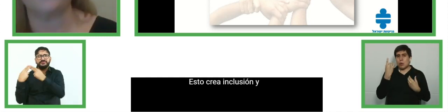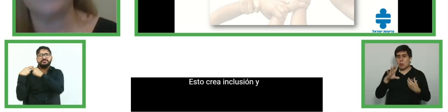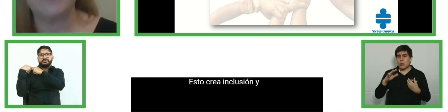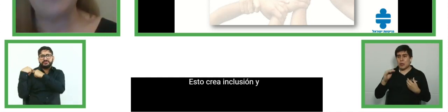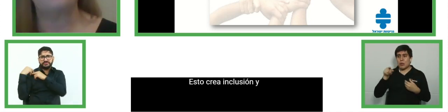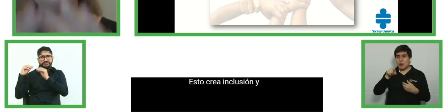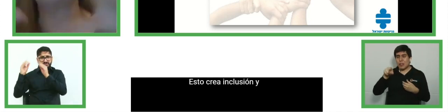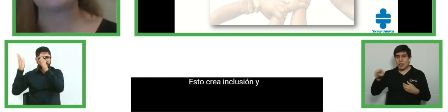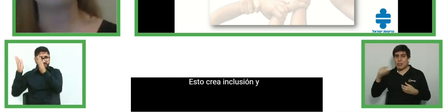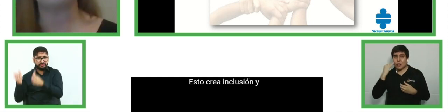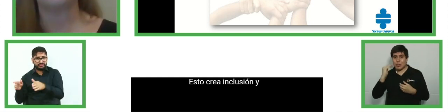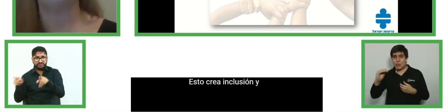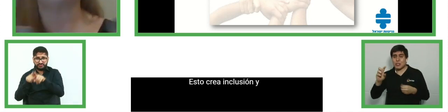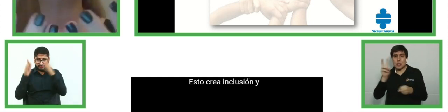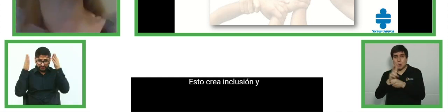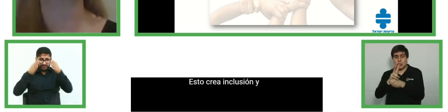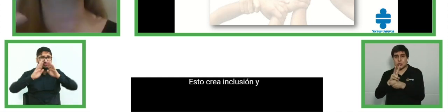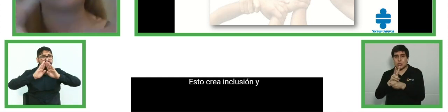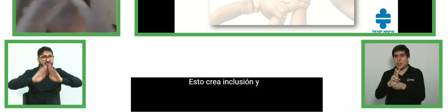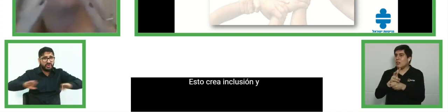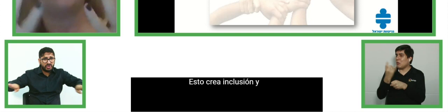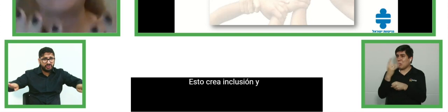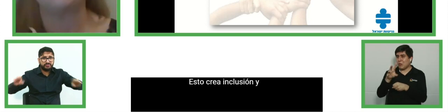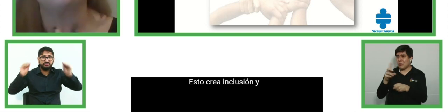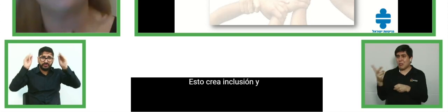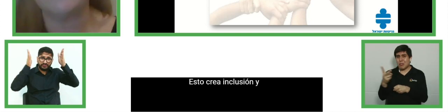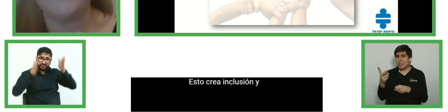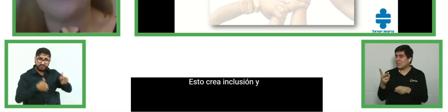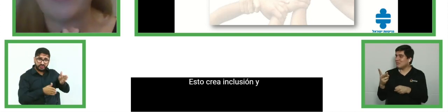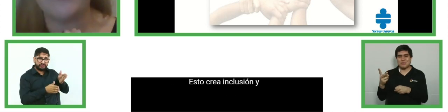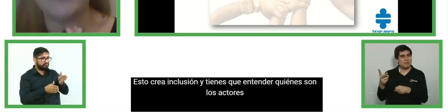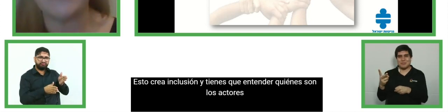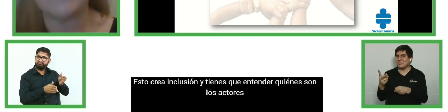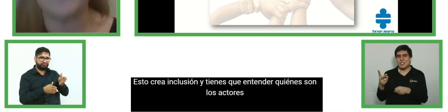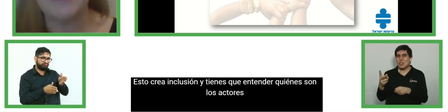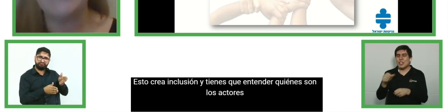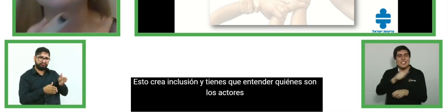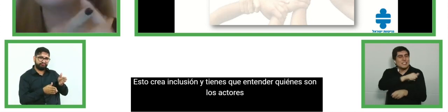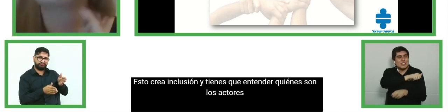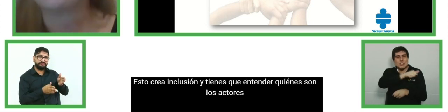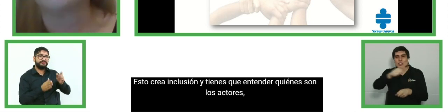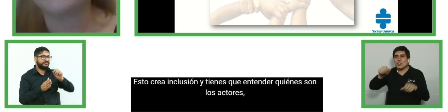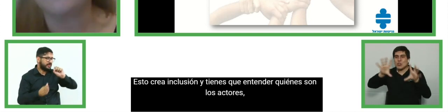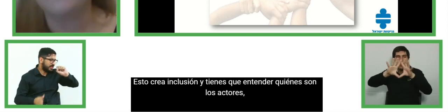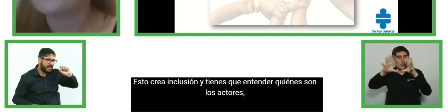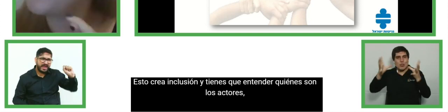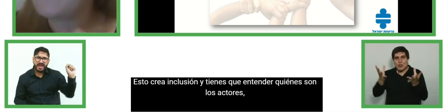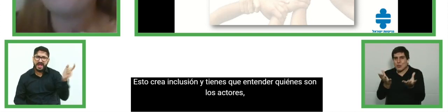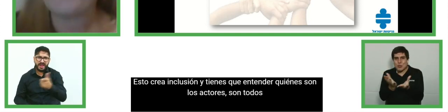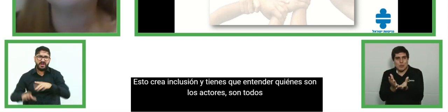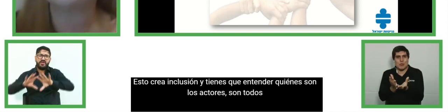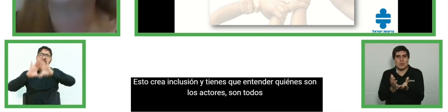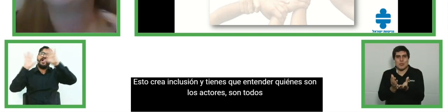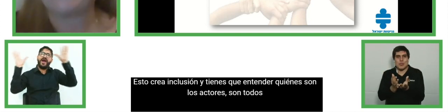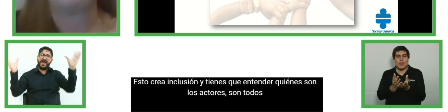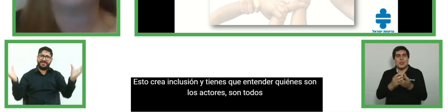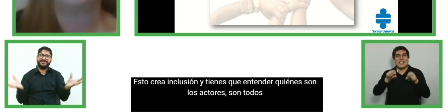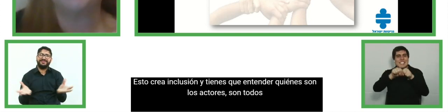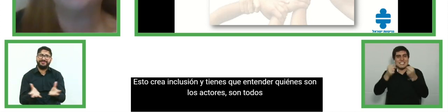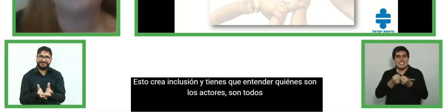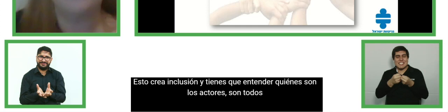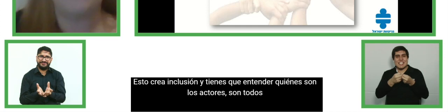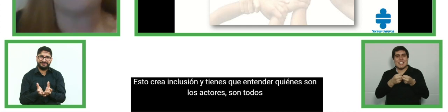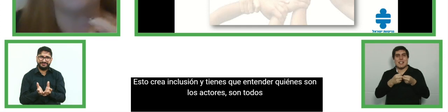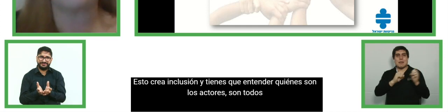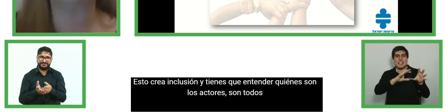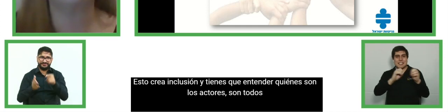that inclusive education system. It is the parents, the same parents that in the afternoon are the ones who are deciding in many times who